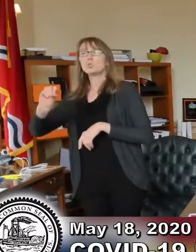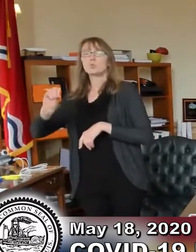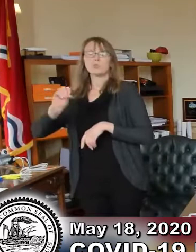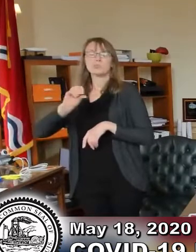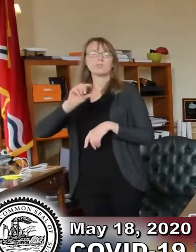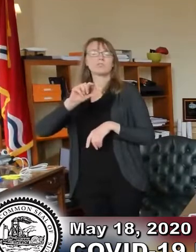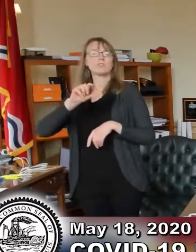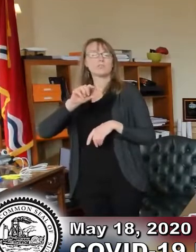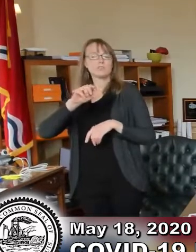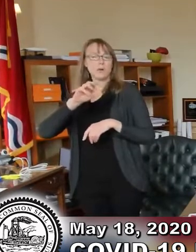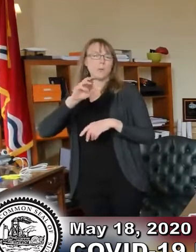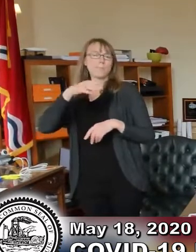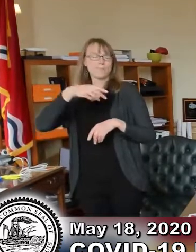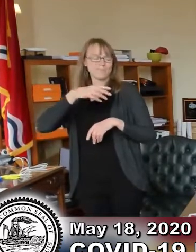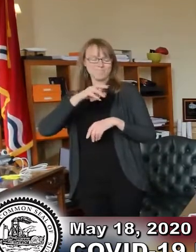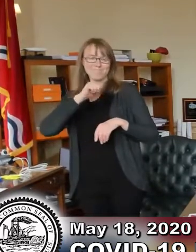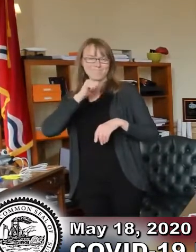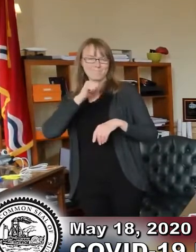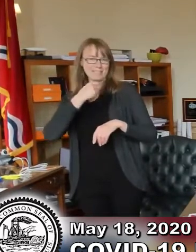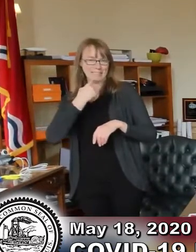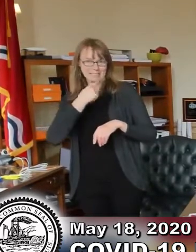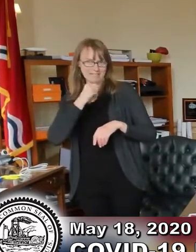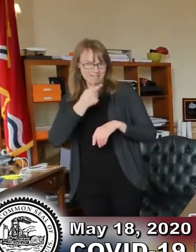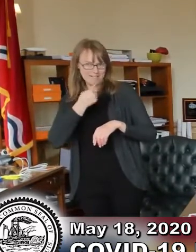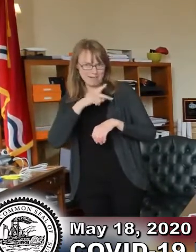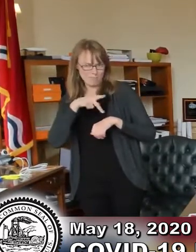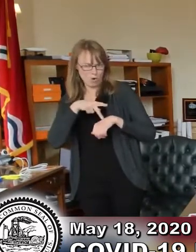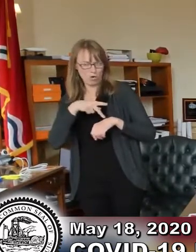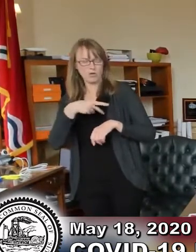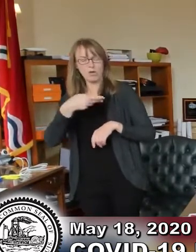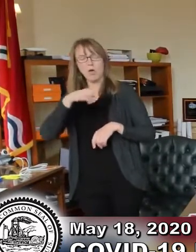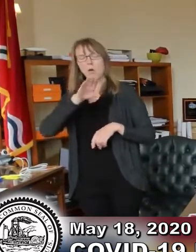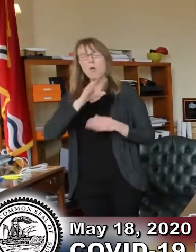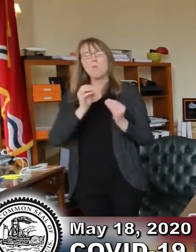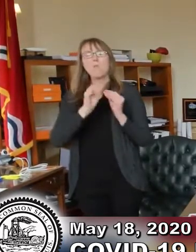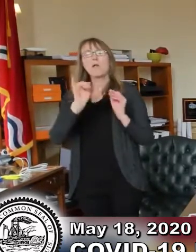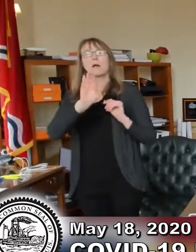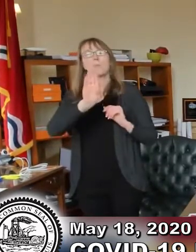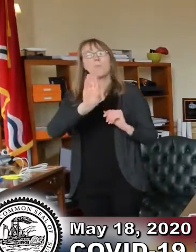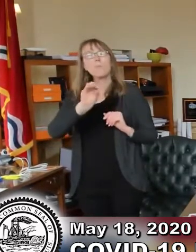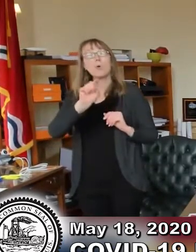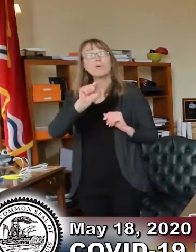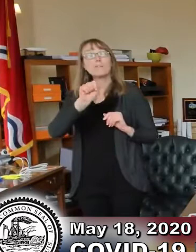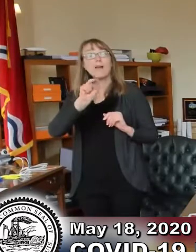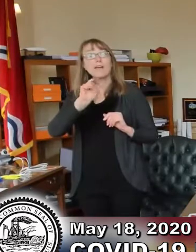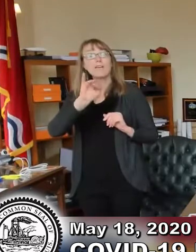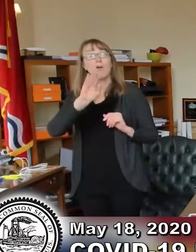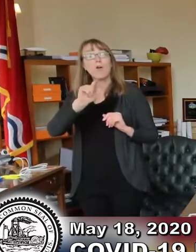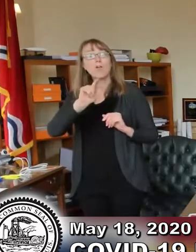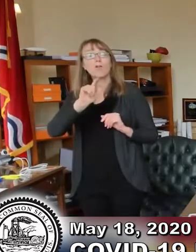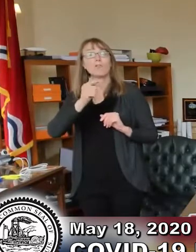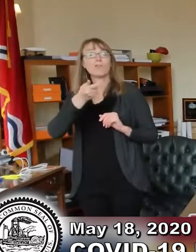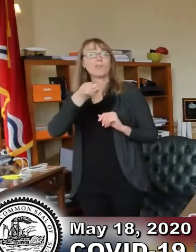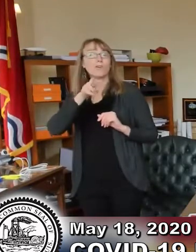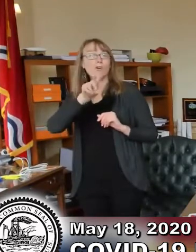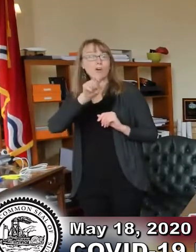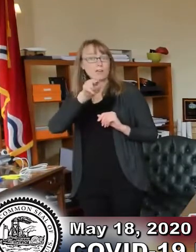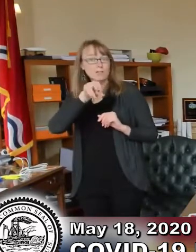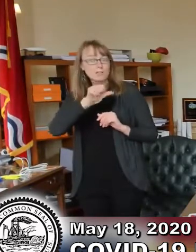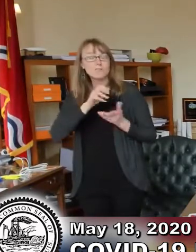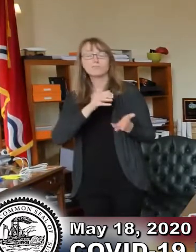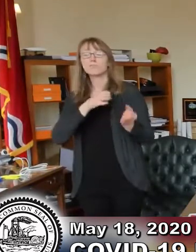what the regulations could look like when they do reopen. So it'll be a few weeks before they